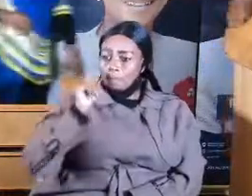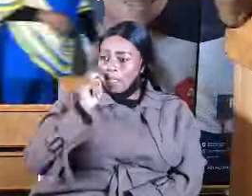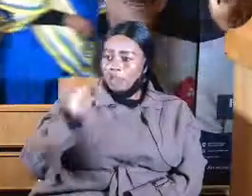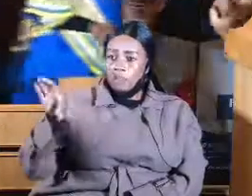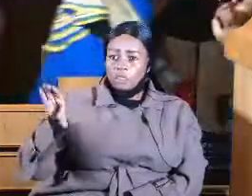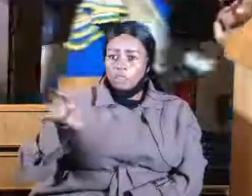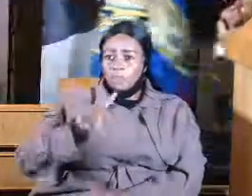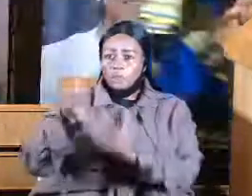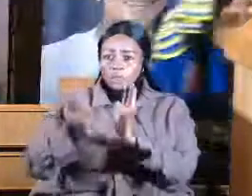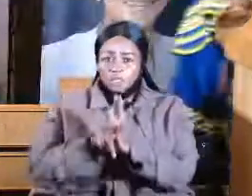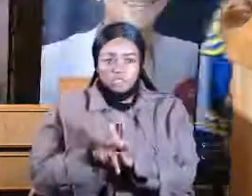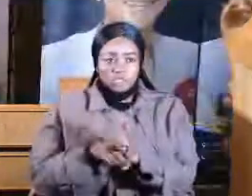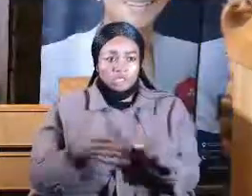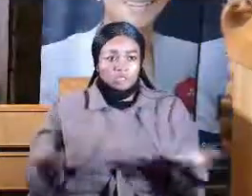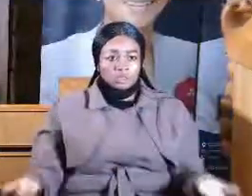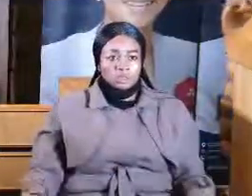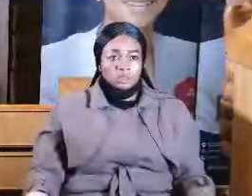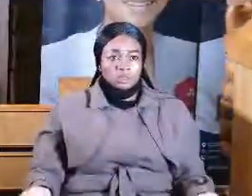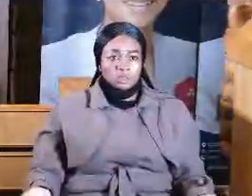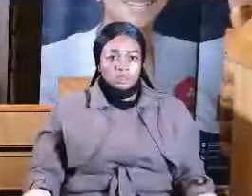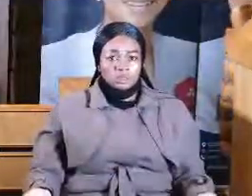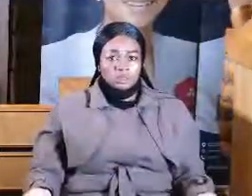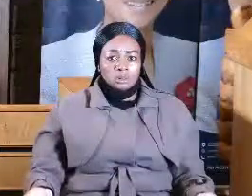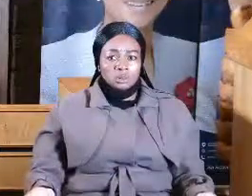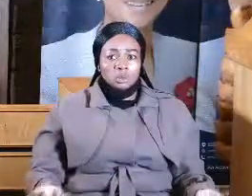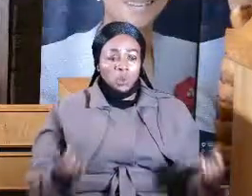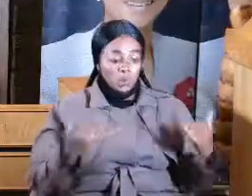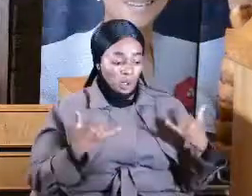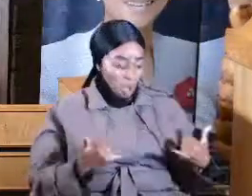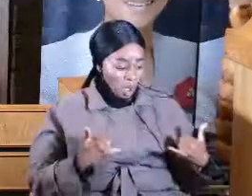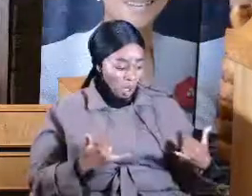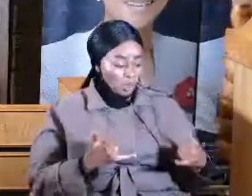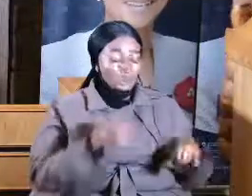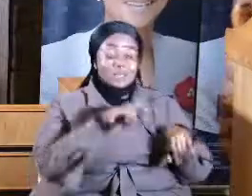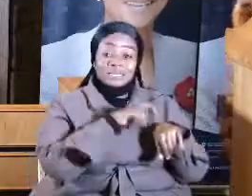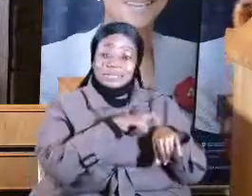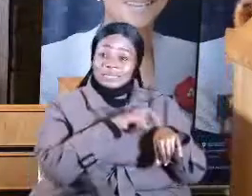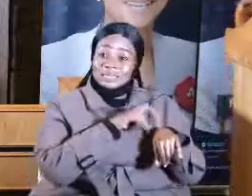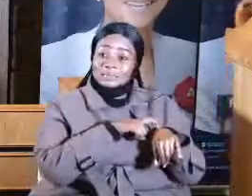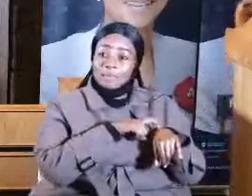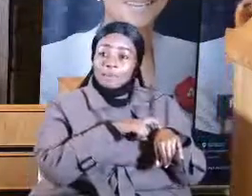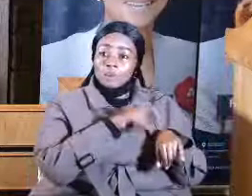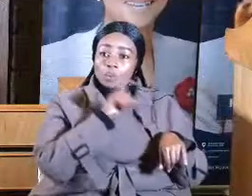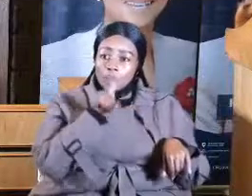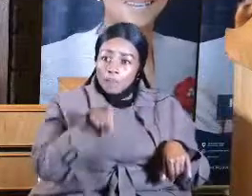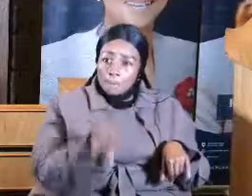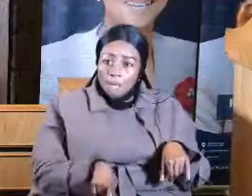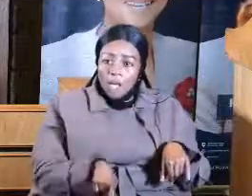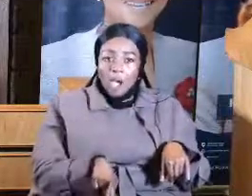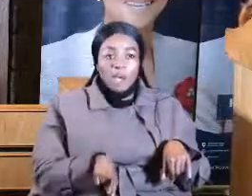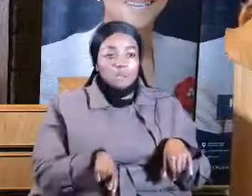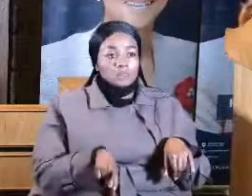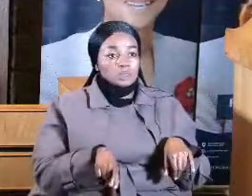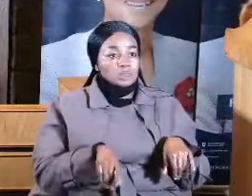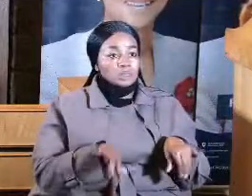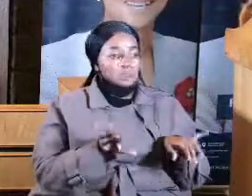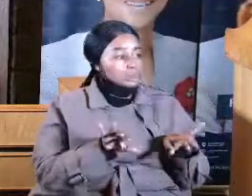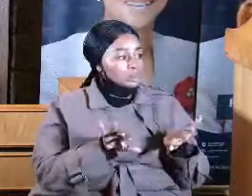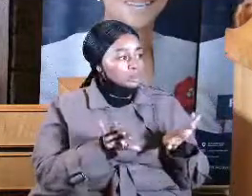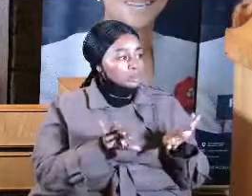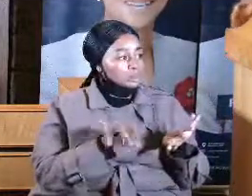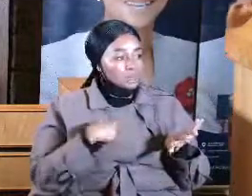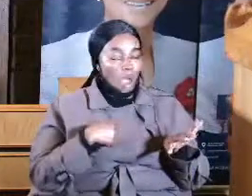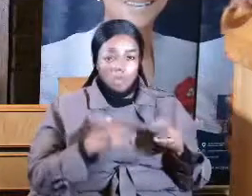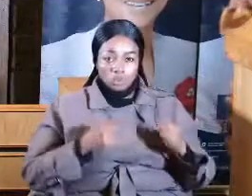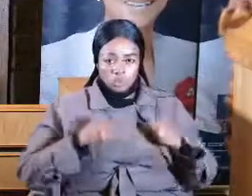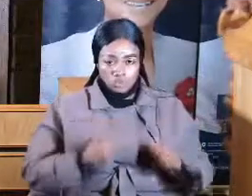with positions. Therefore, this is the time that we need to assert ourselves better than we had